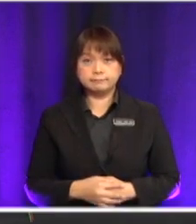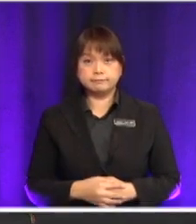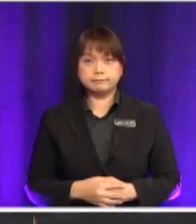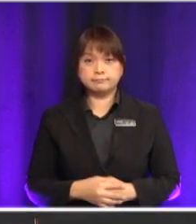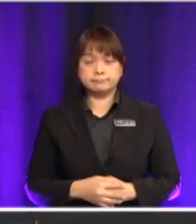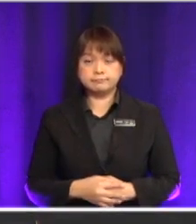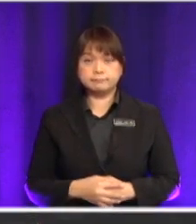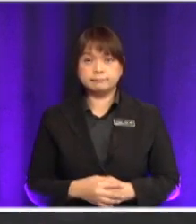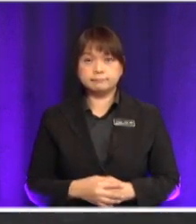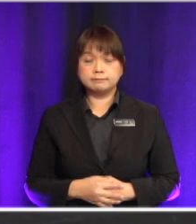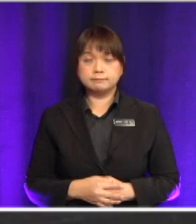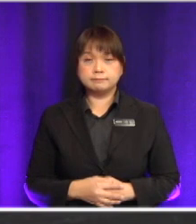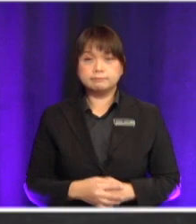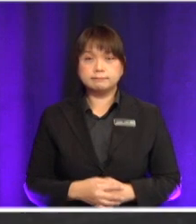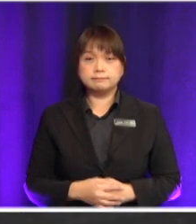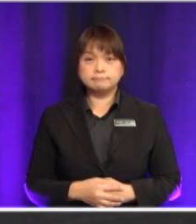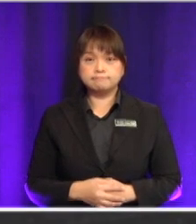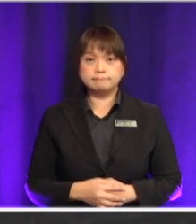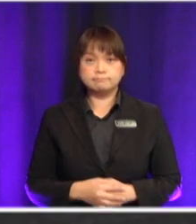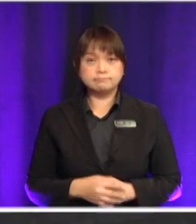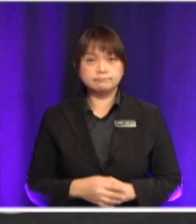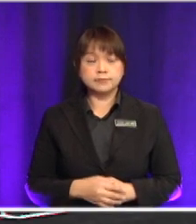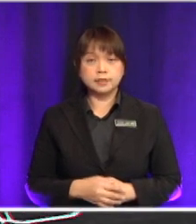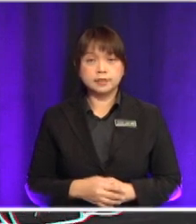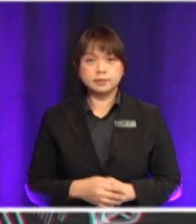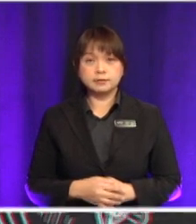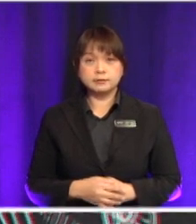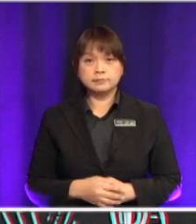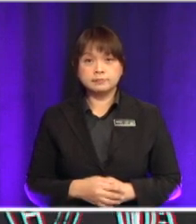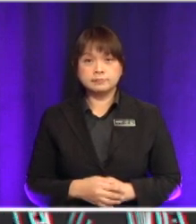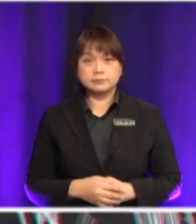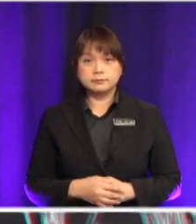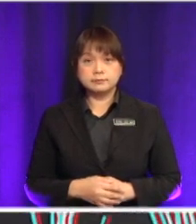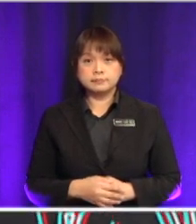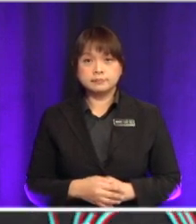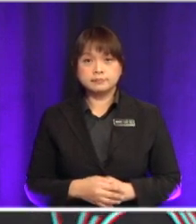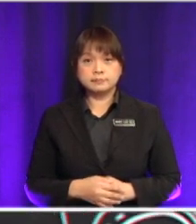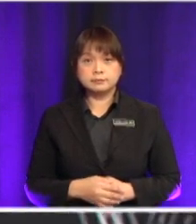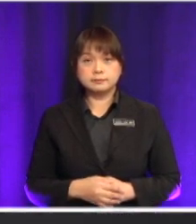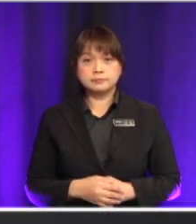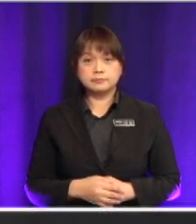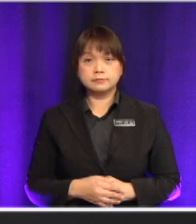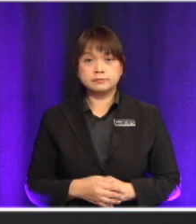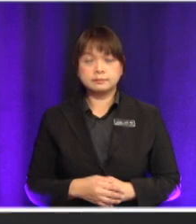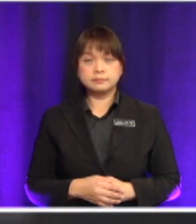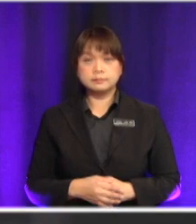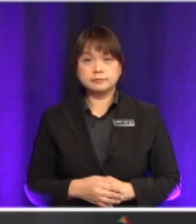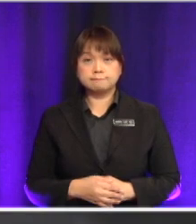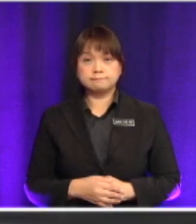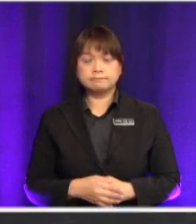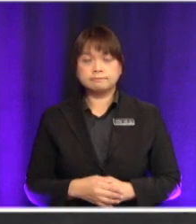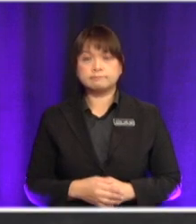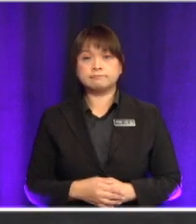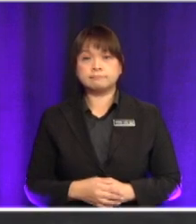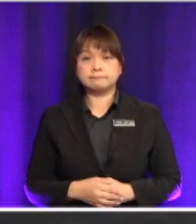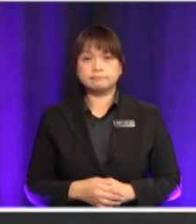criminals, and surveillance equipment can be more effective than people at detecting some things. So they are going to find out if